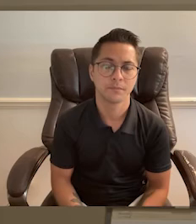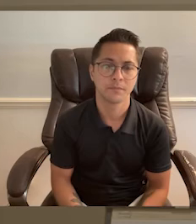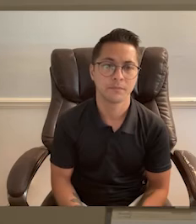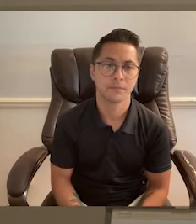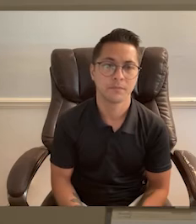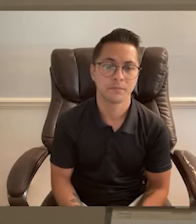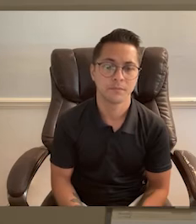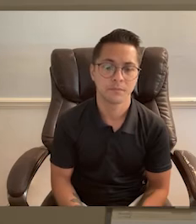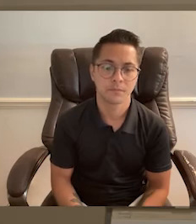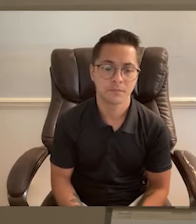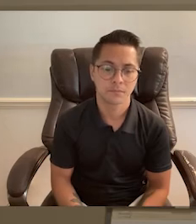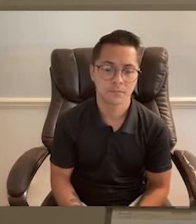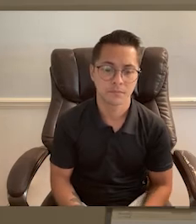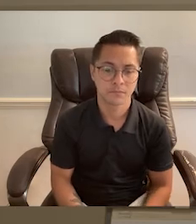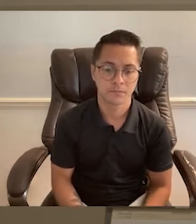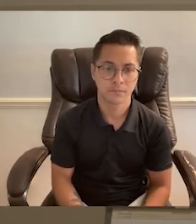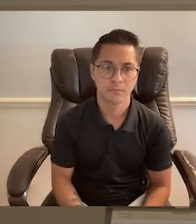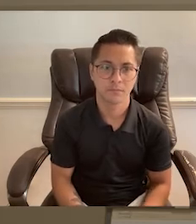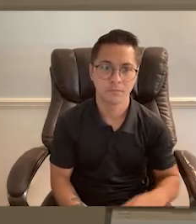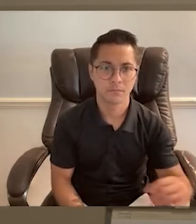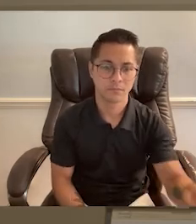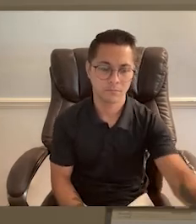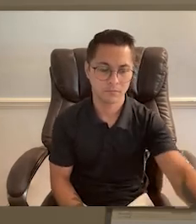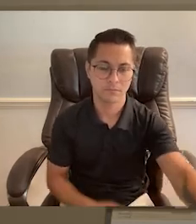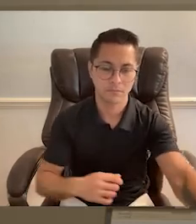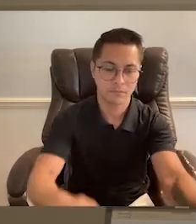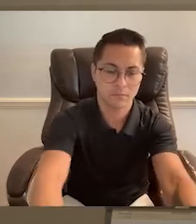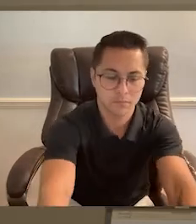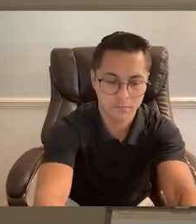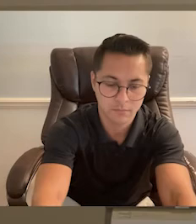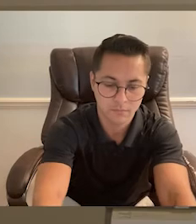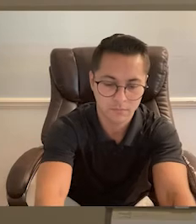independent and be out in the community, you could use that same